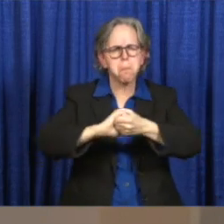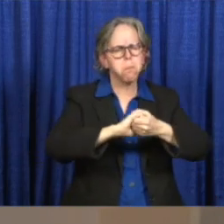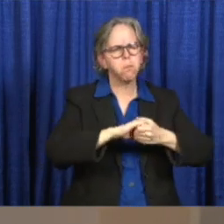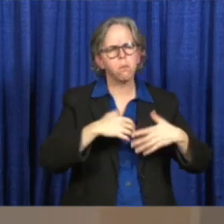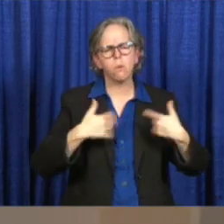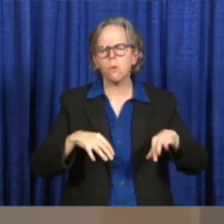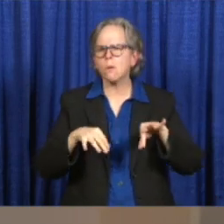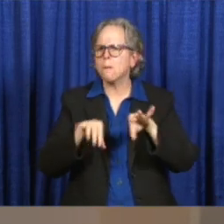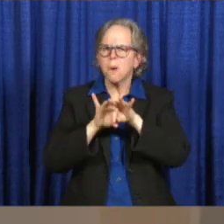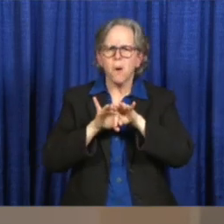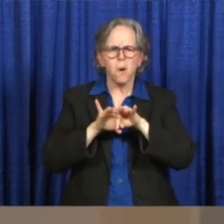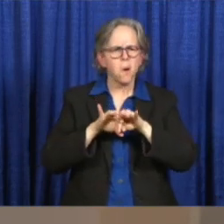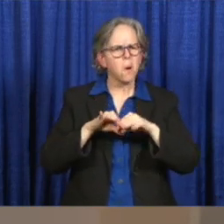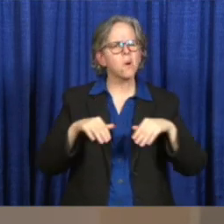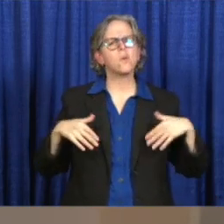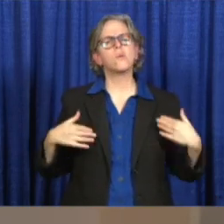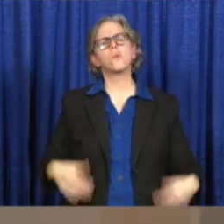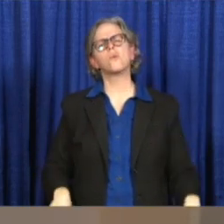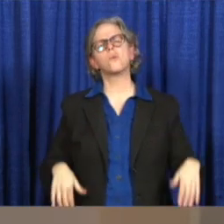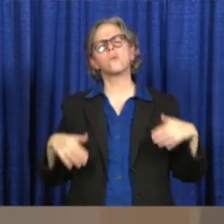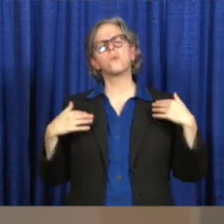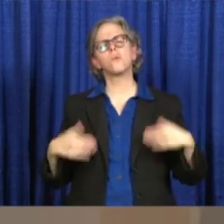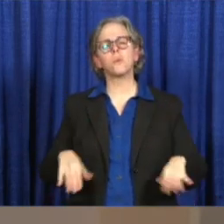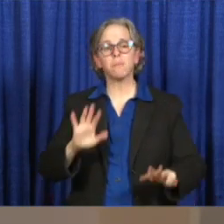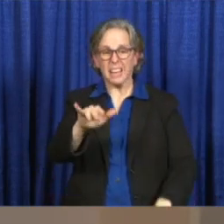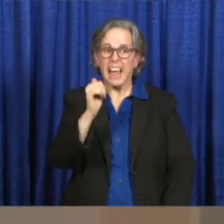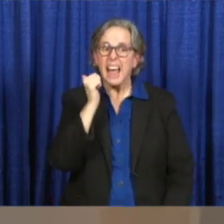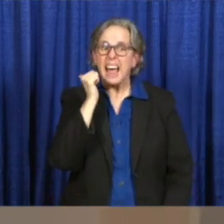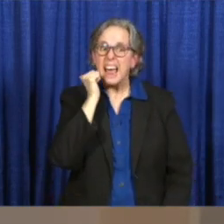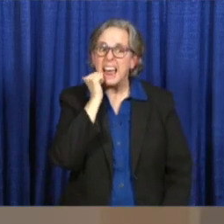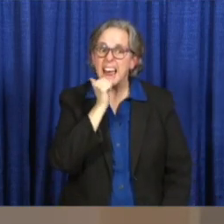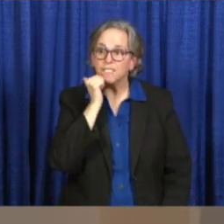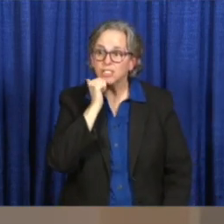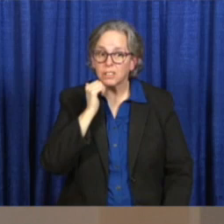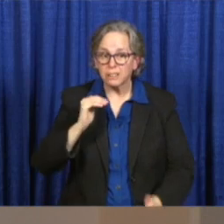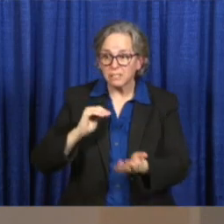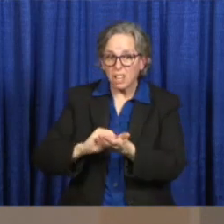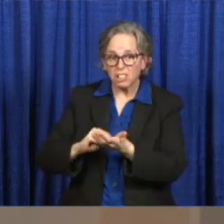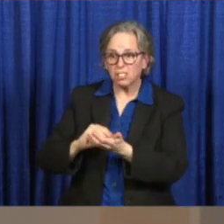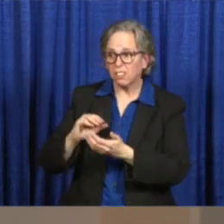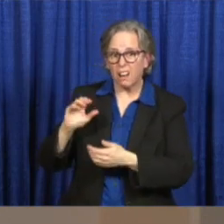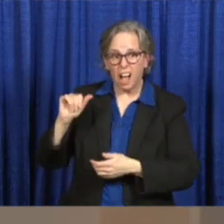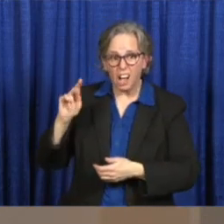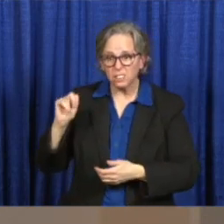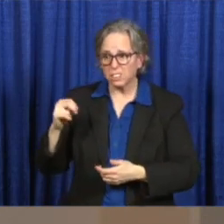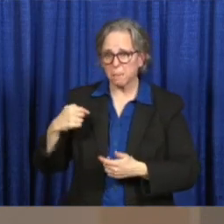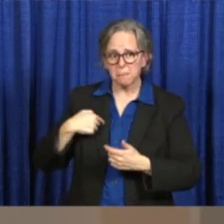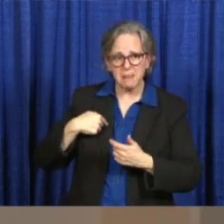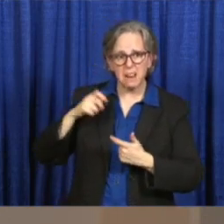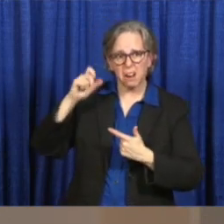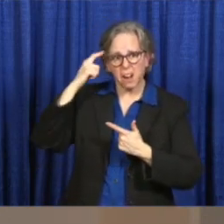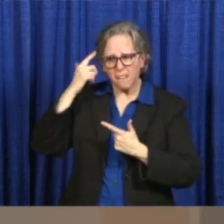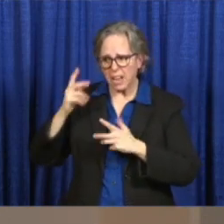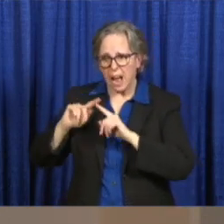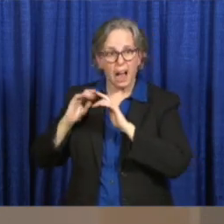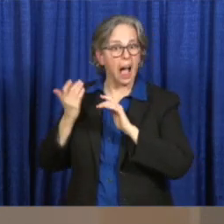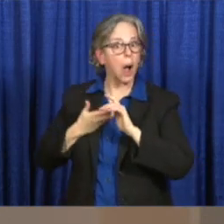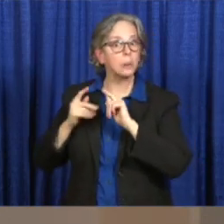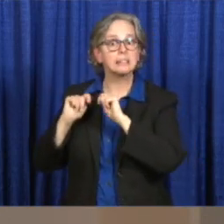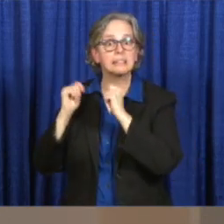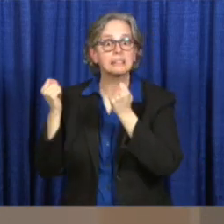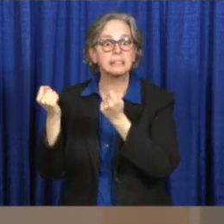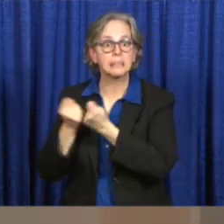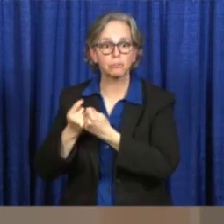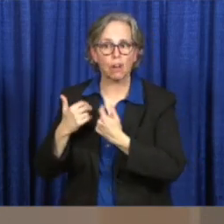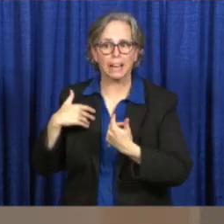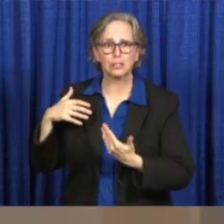day, Dr. Acton and the governor and I and a whole team of people are trying to get these top 10 supplies that